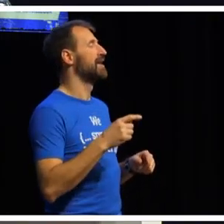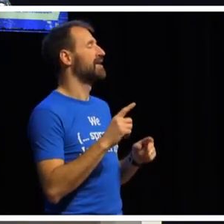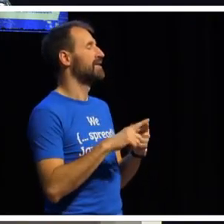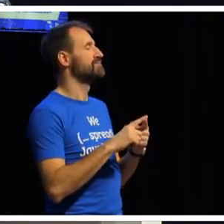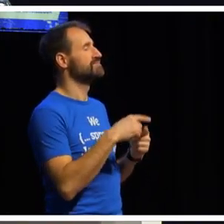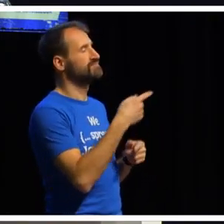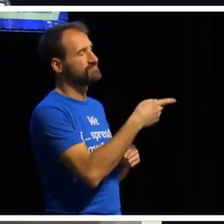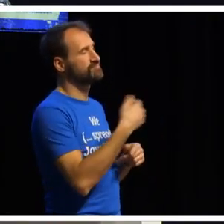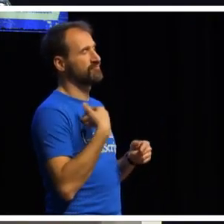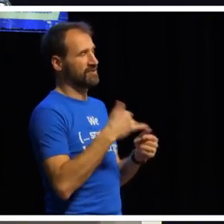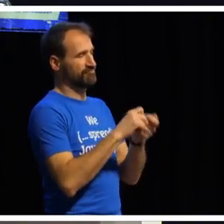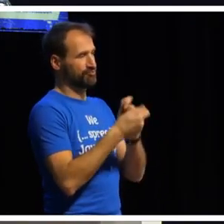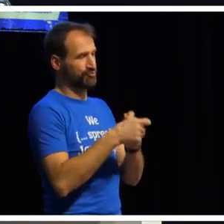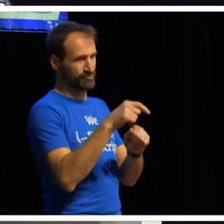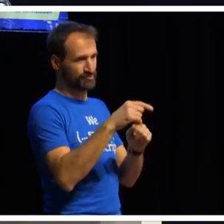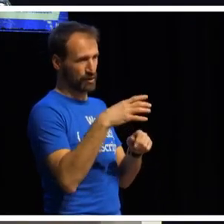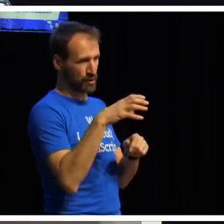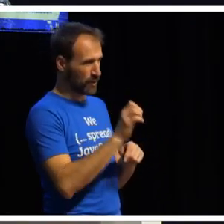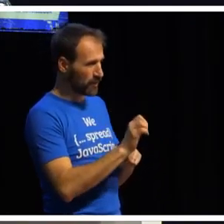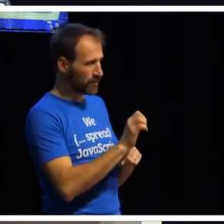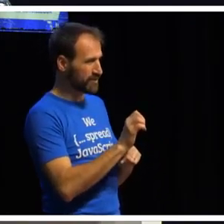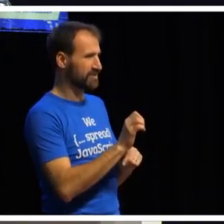change this code, or let's pull this back in.